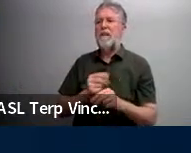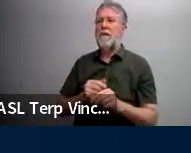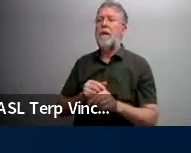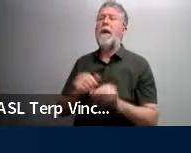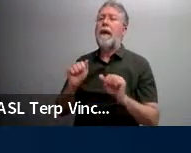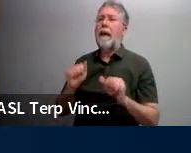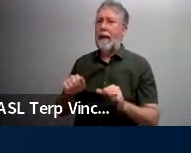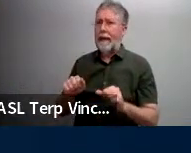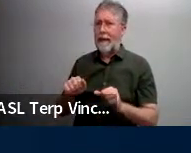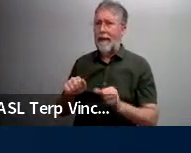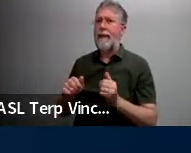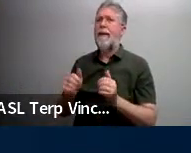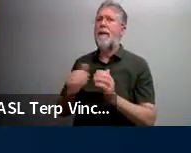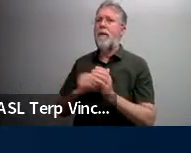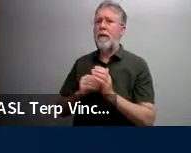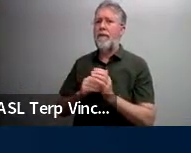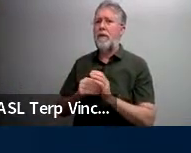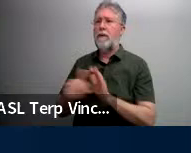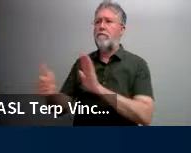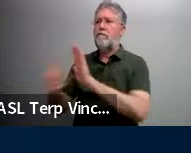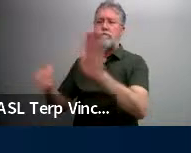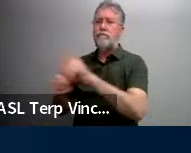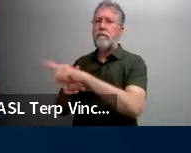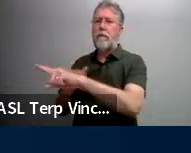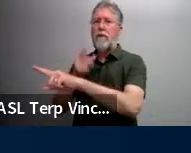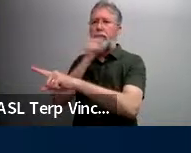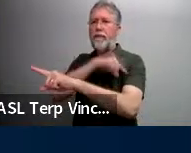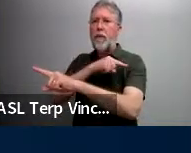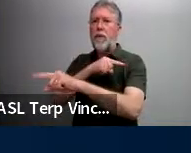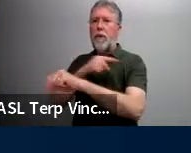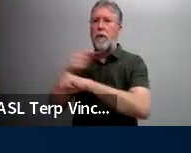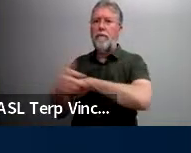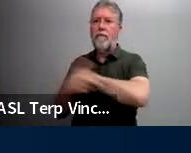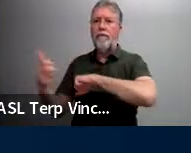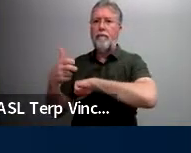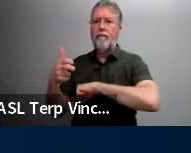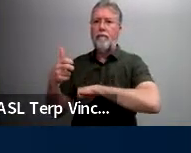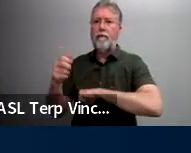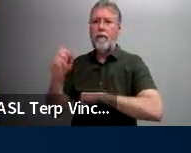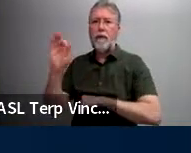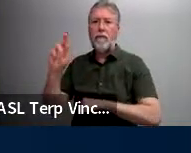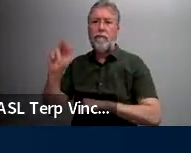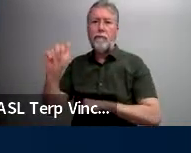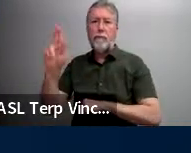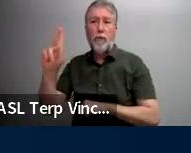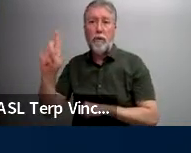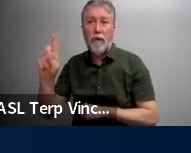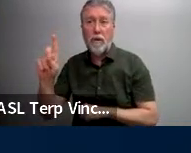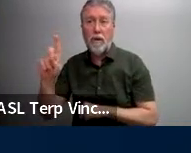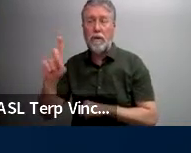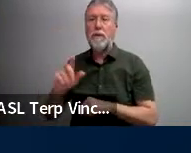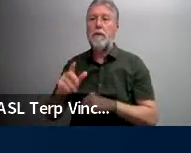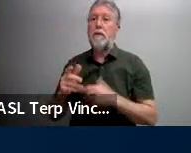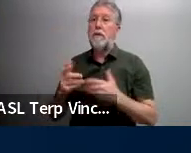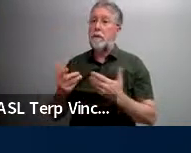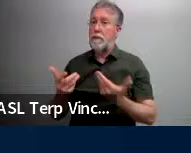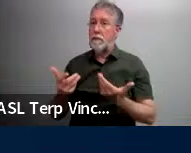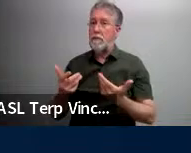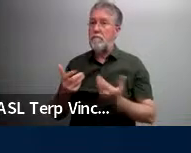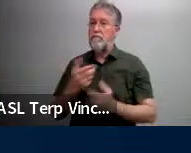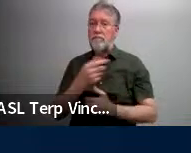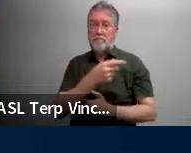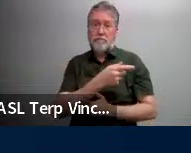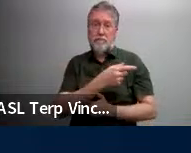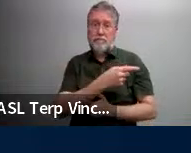receiving benefits. And that's been cited as a reason for doing this and wanting